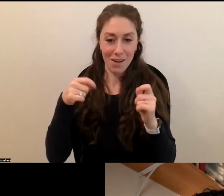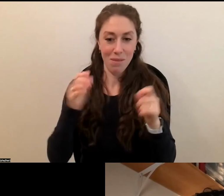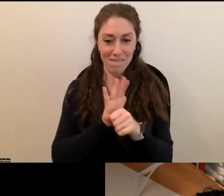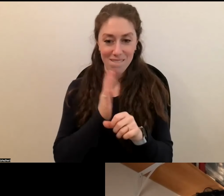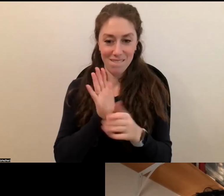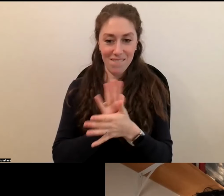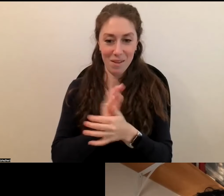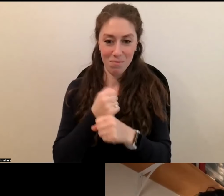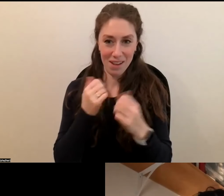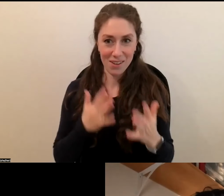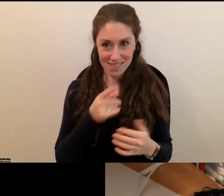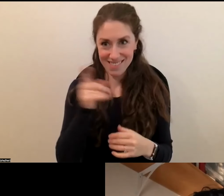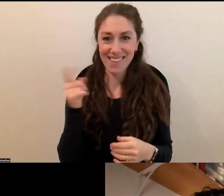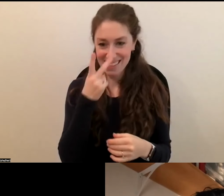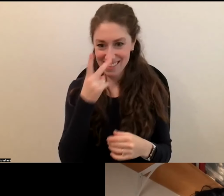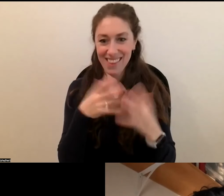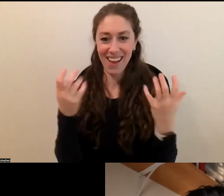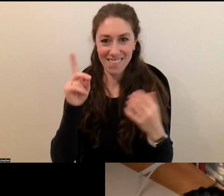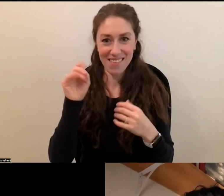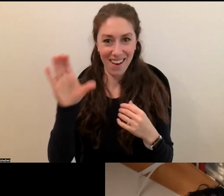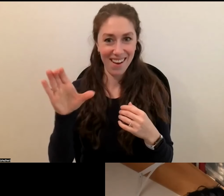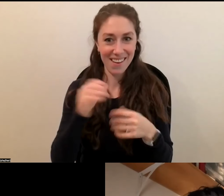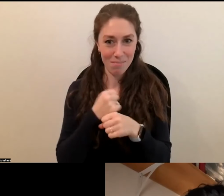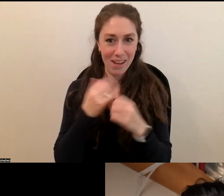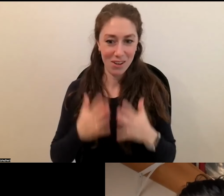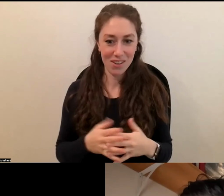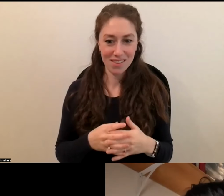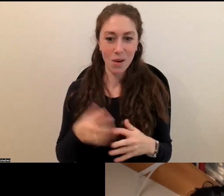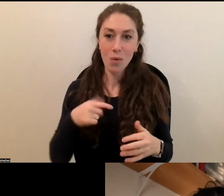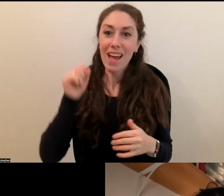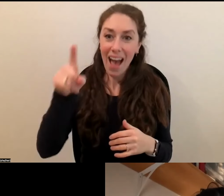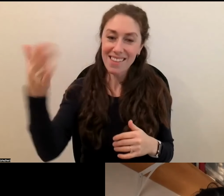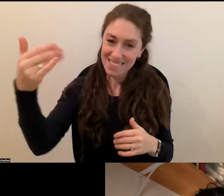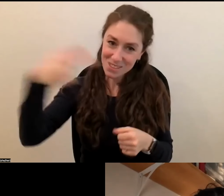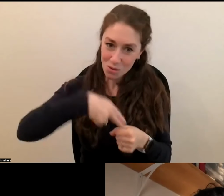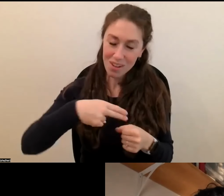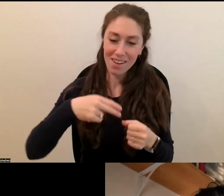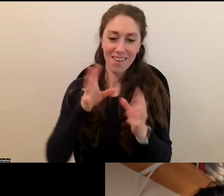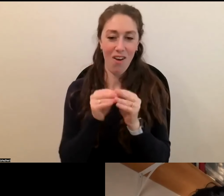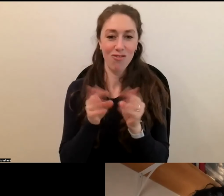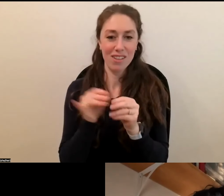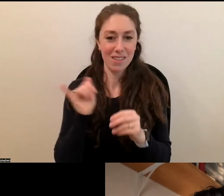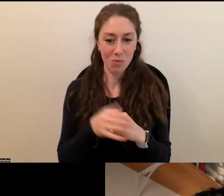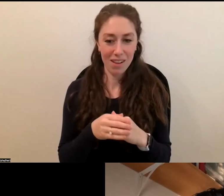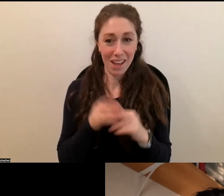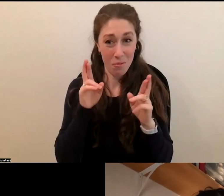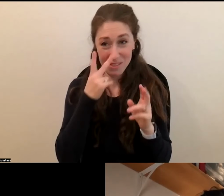folks representing documentary filmmakers here, some folks we've asked to come to the conference as well. I hope to see you there. And for